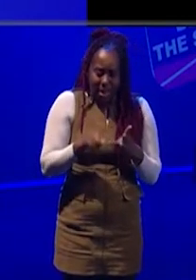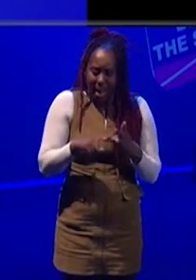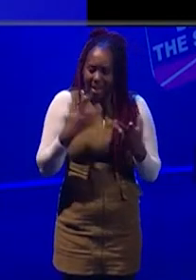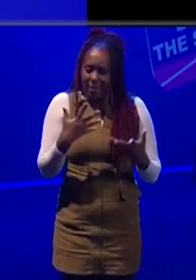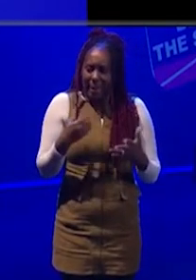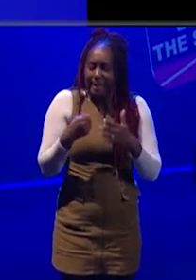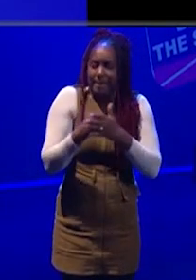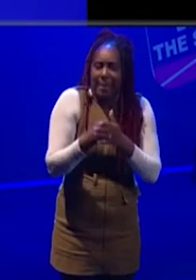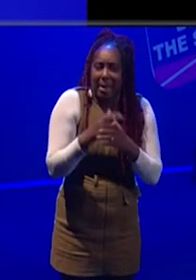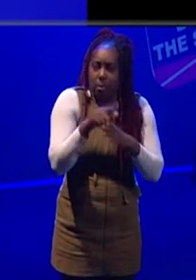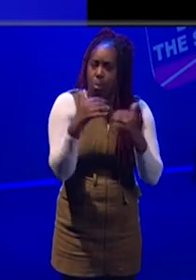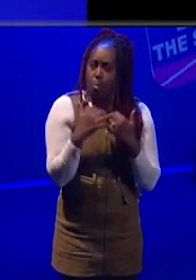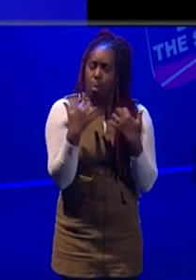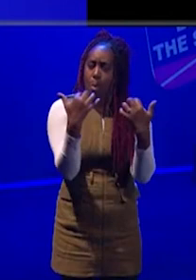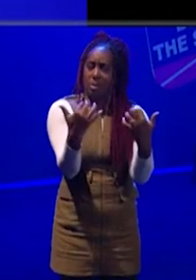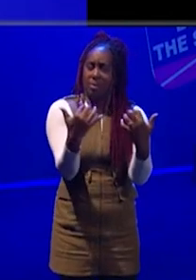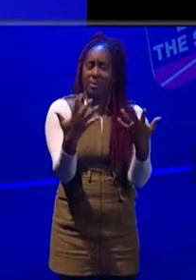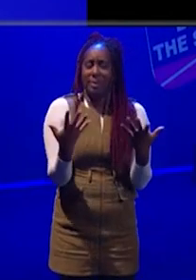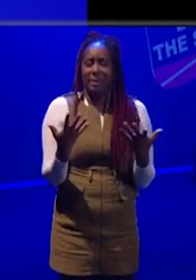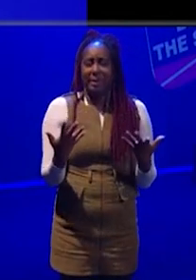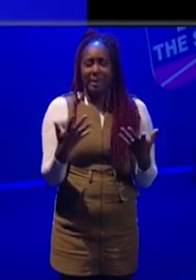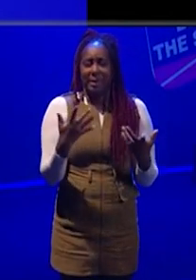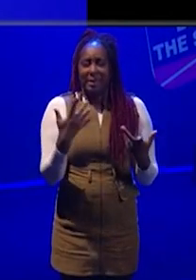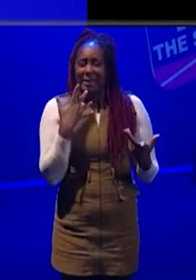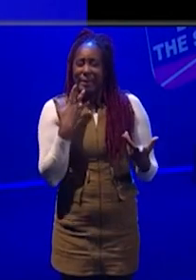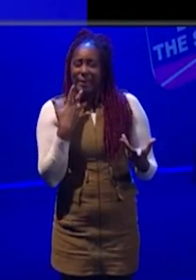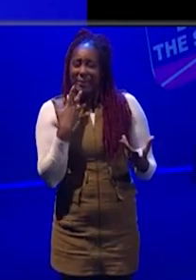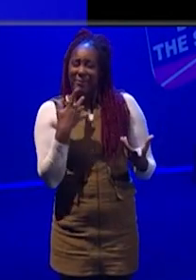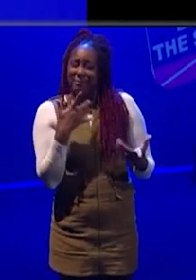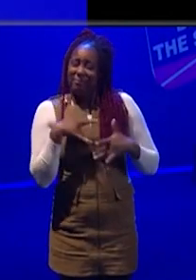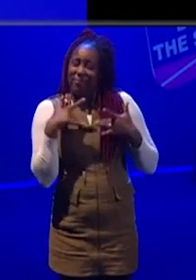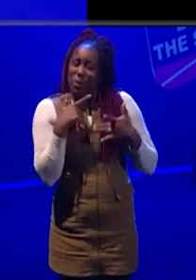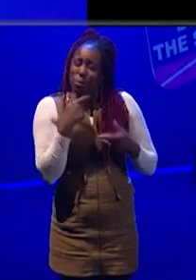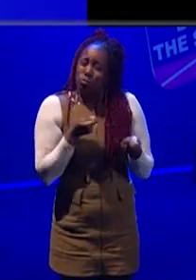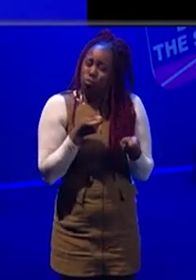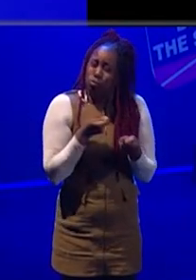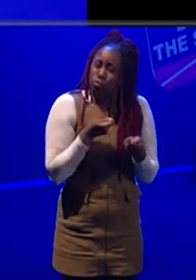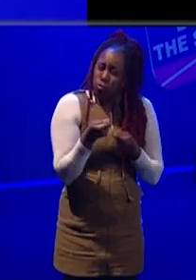is. I also think that we still struggle deeply with